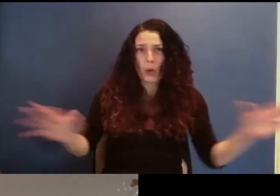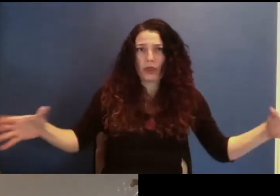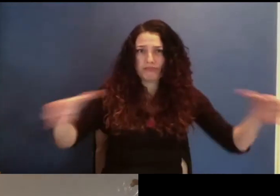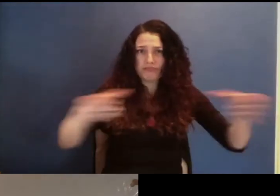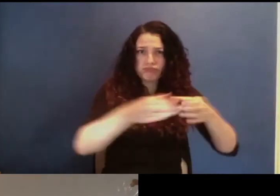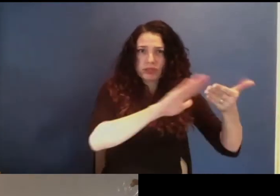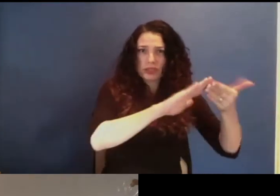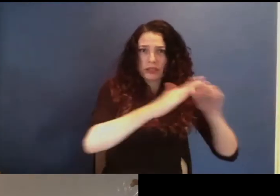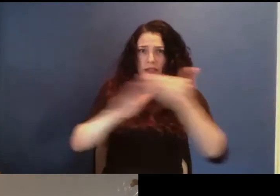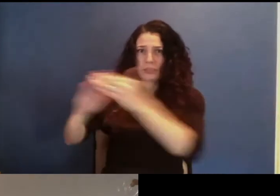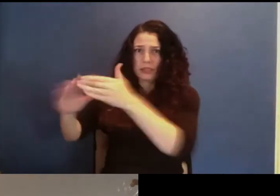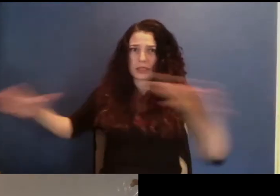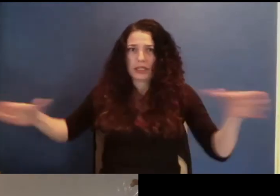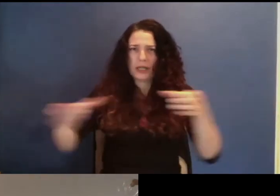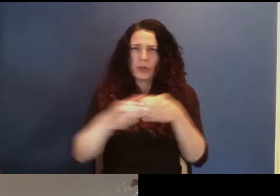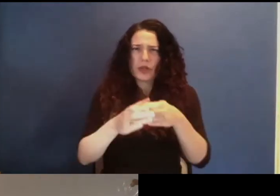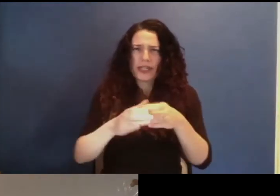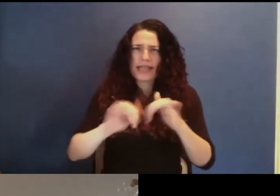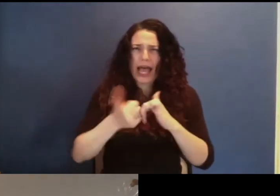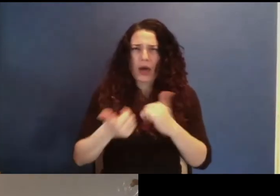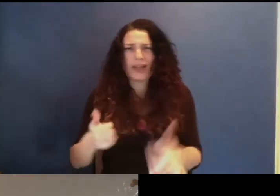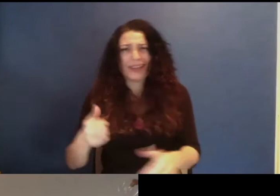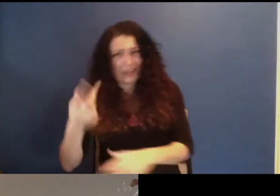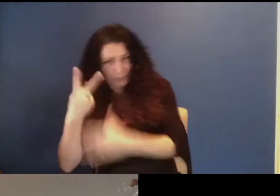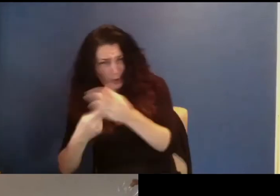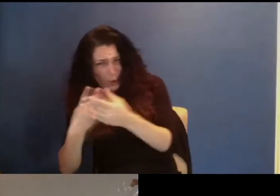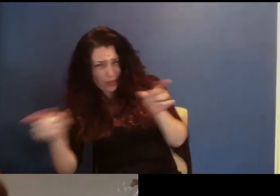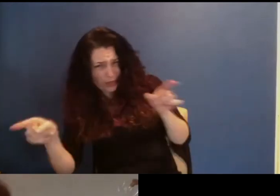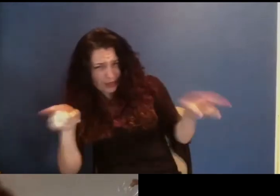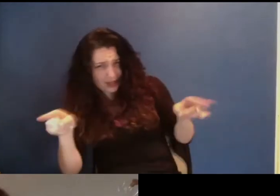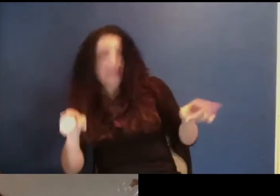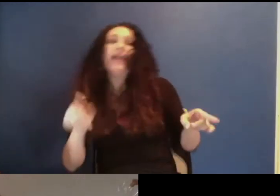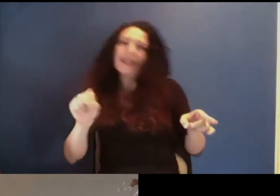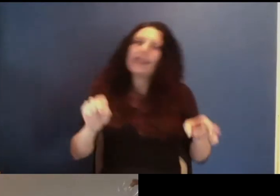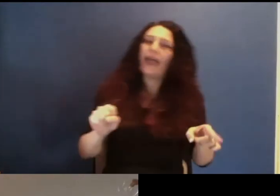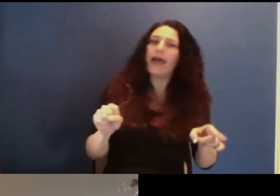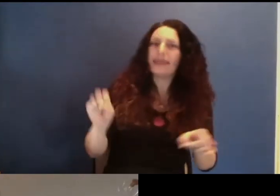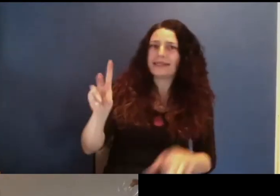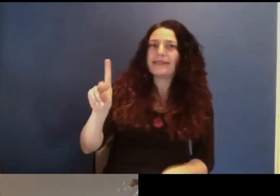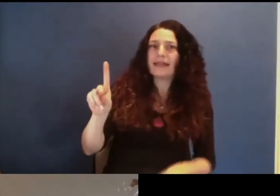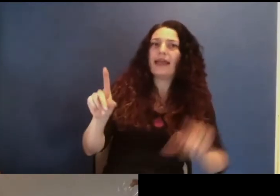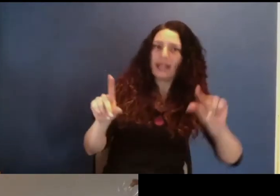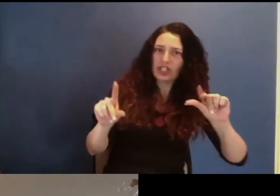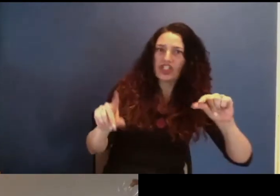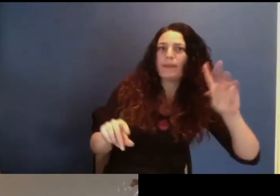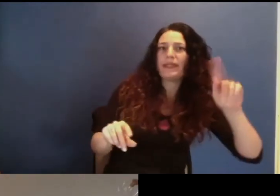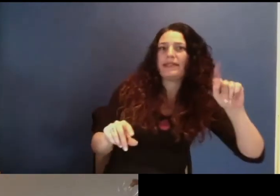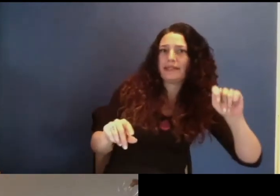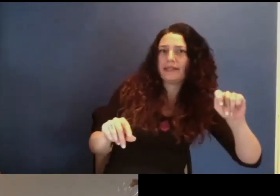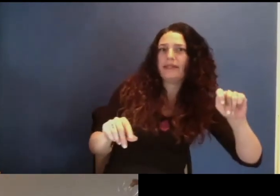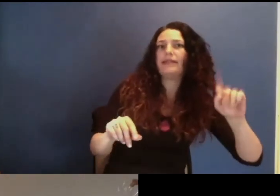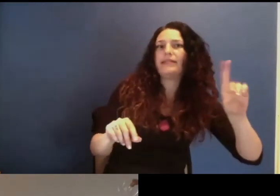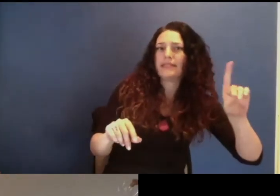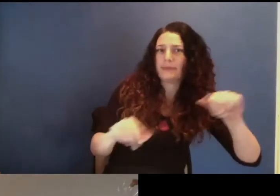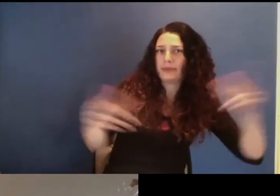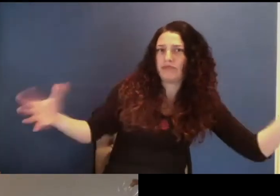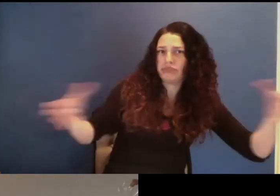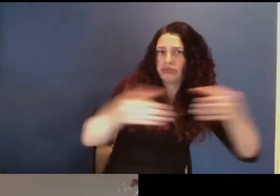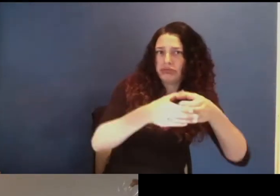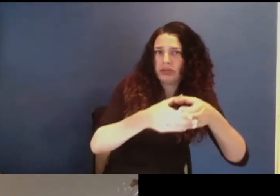for them to feel a part of both? Well, I mean, I think it's just the golden rule is just don't be an asshole.